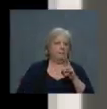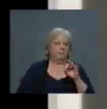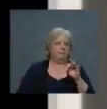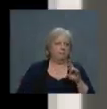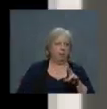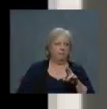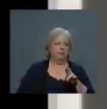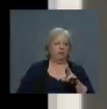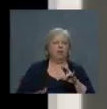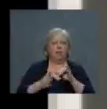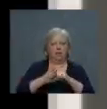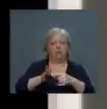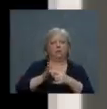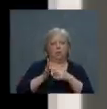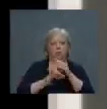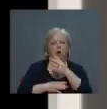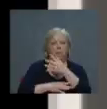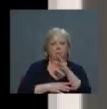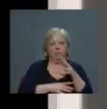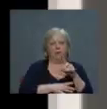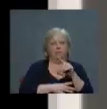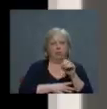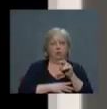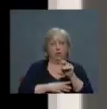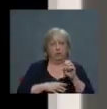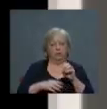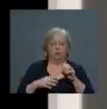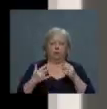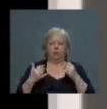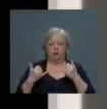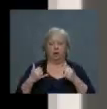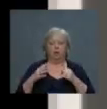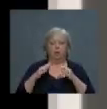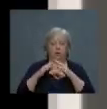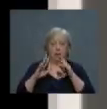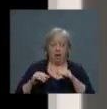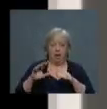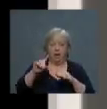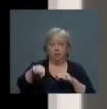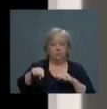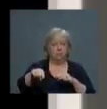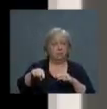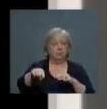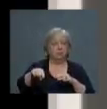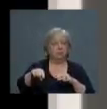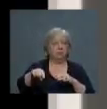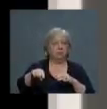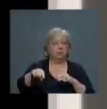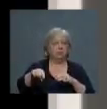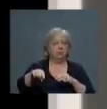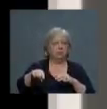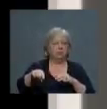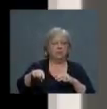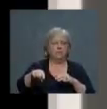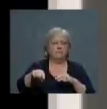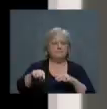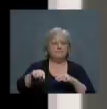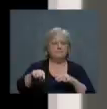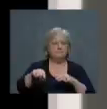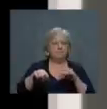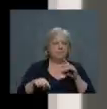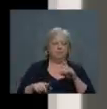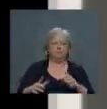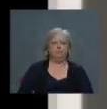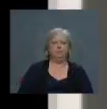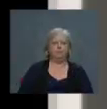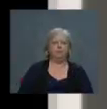That is the required buffer zone. Now, as far as the house, it's actually not part of the section of the driveway